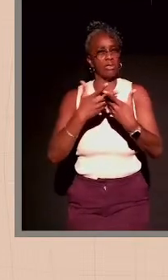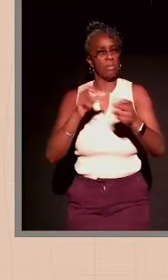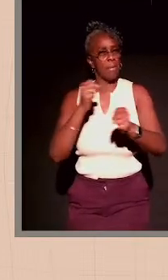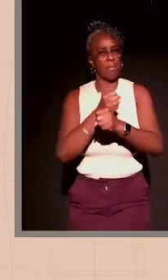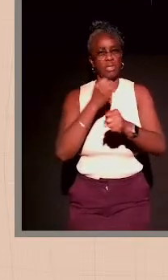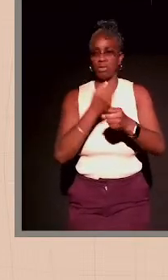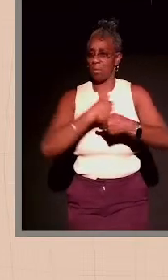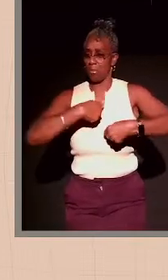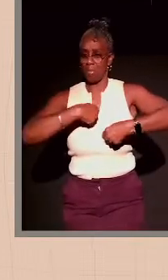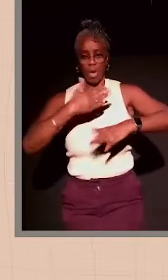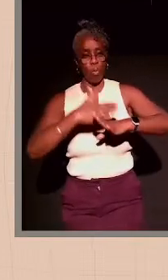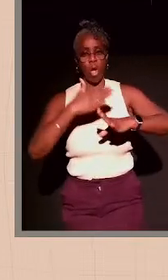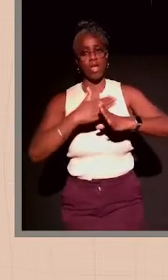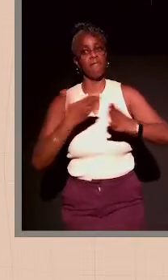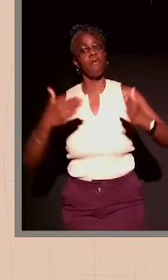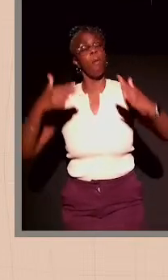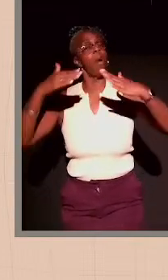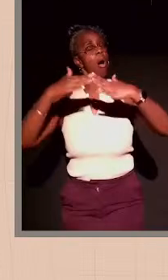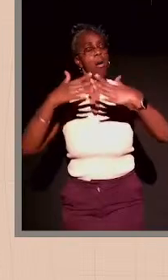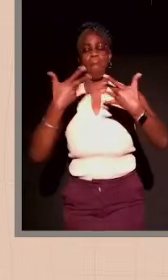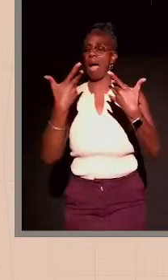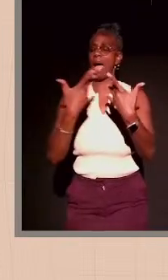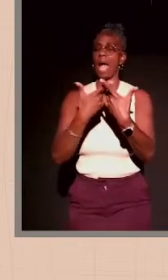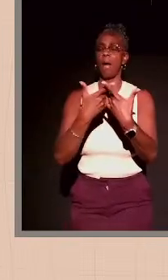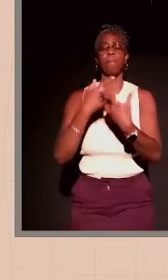home. So